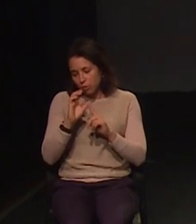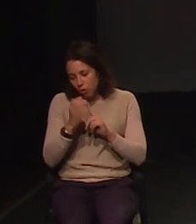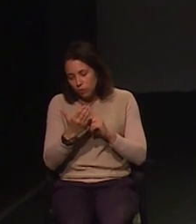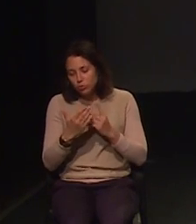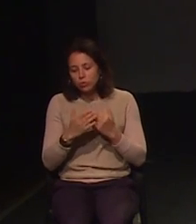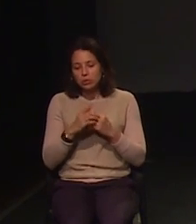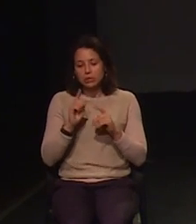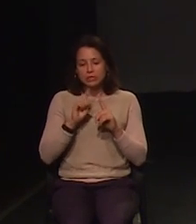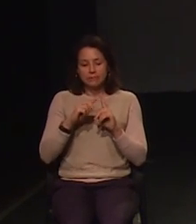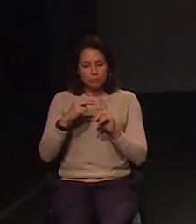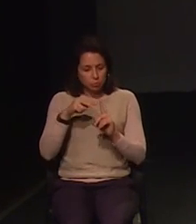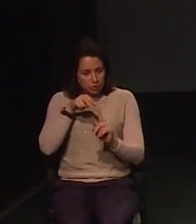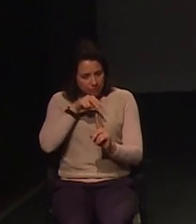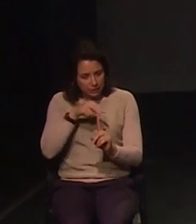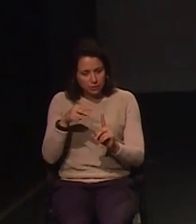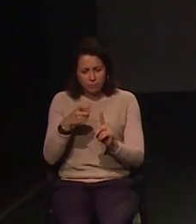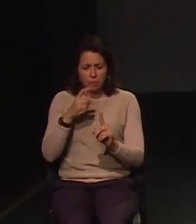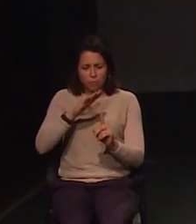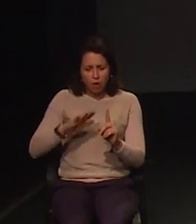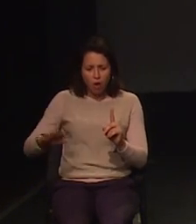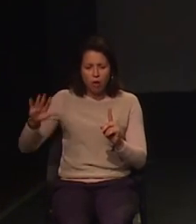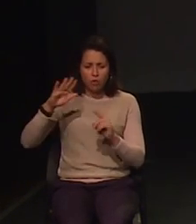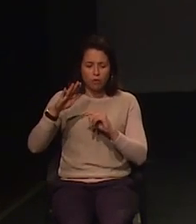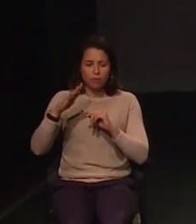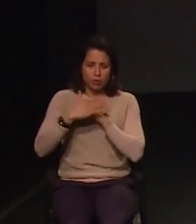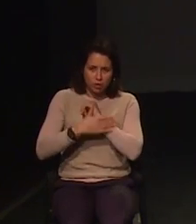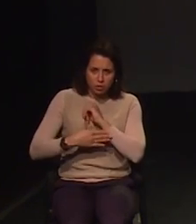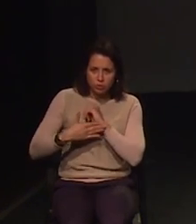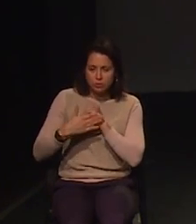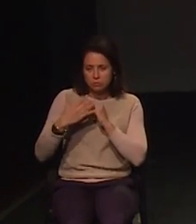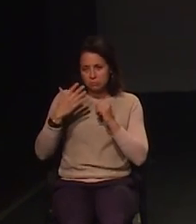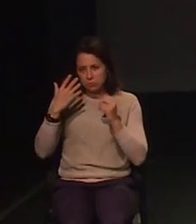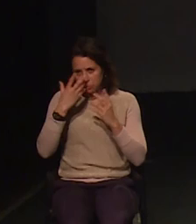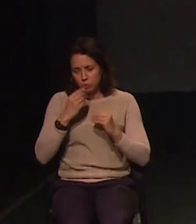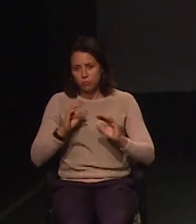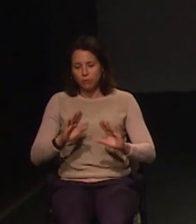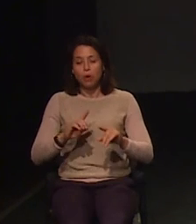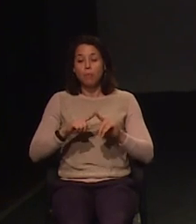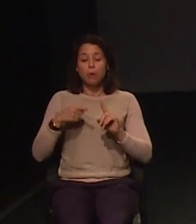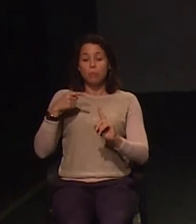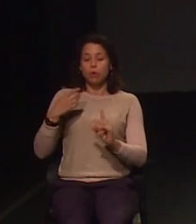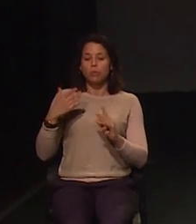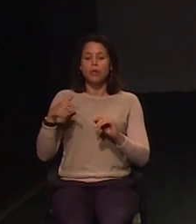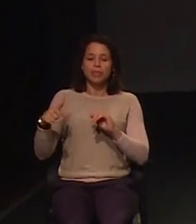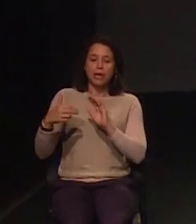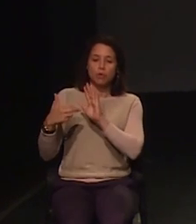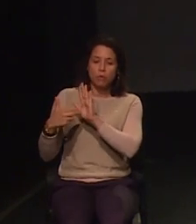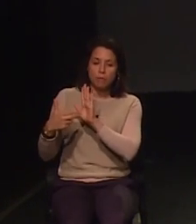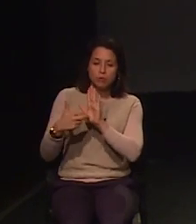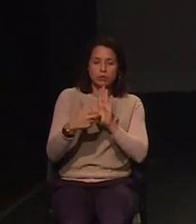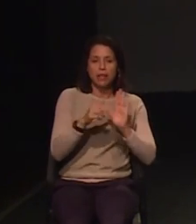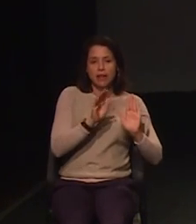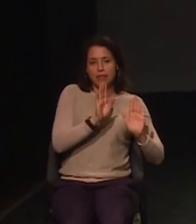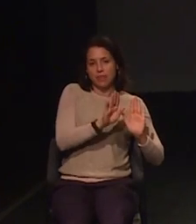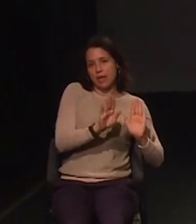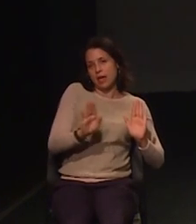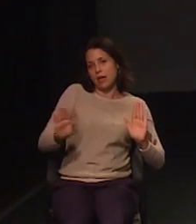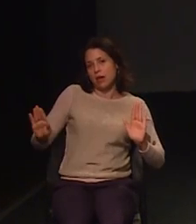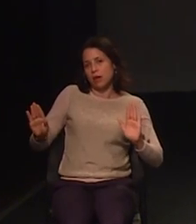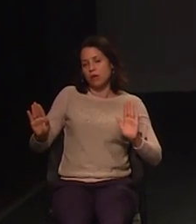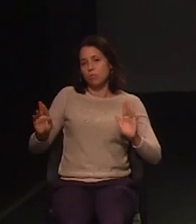It's a beautiful thing. But they each represent of, by, and for their communities.